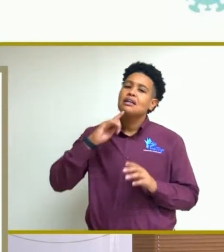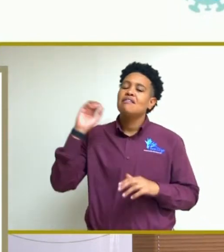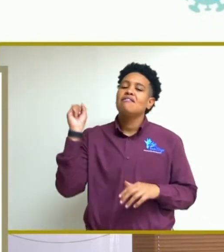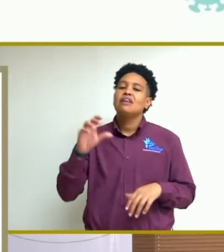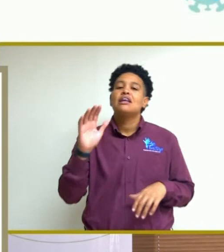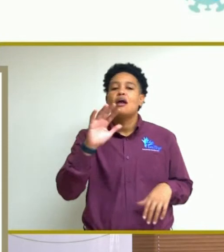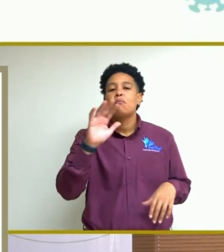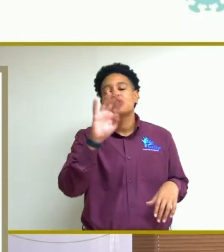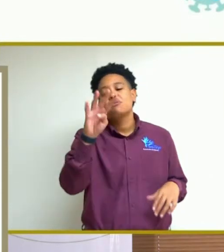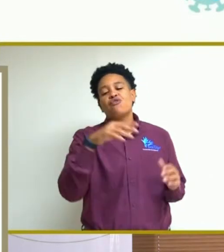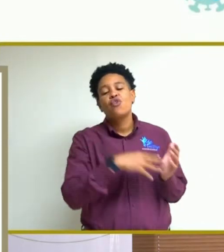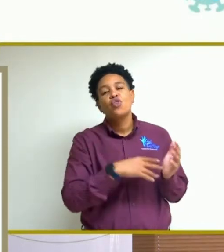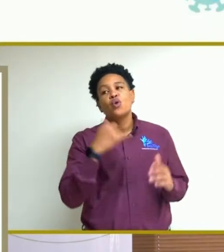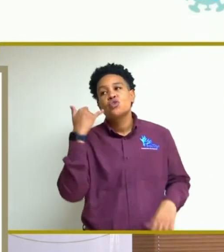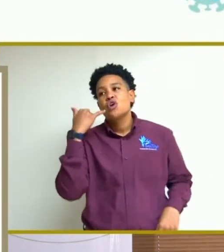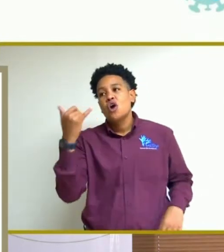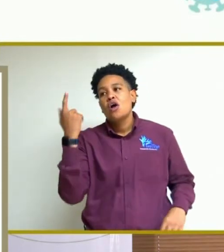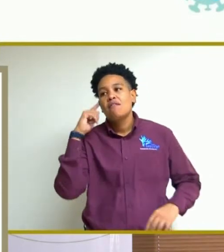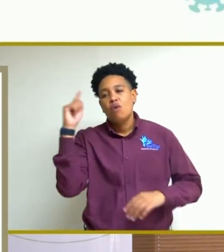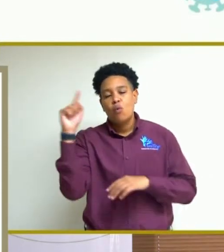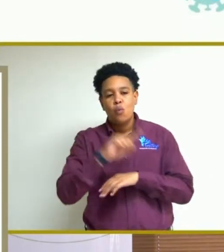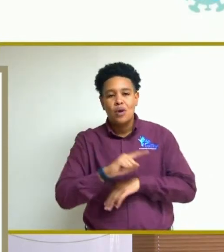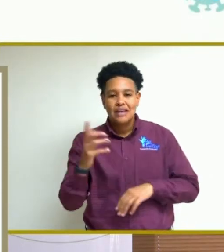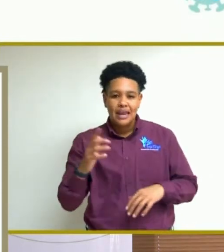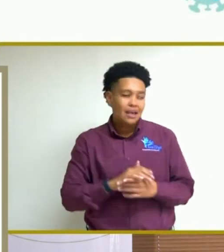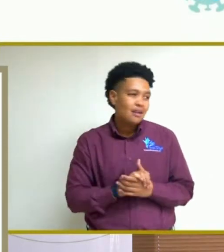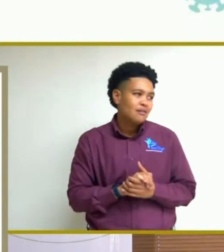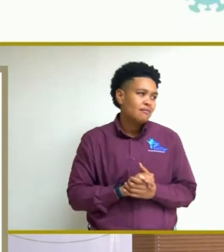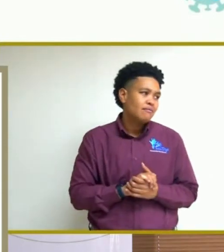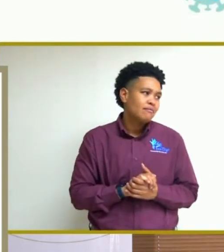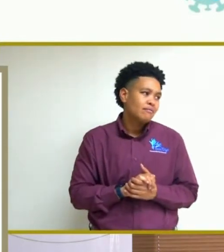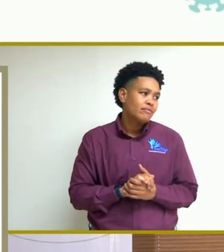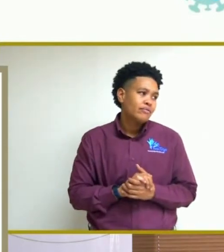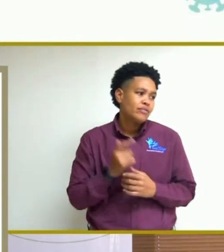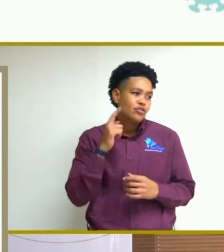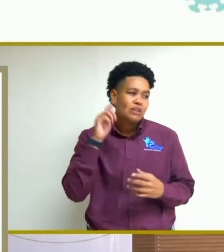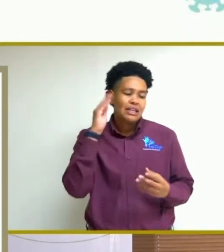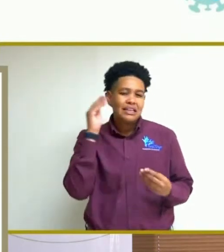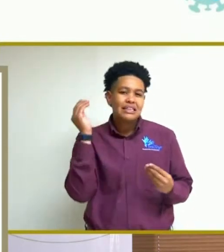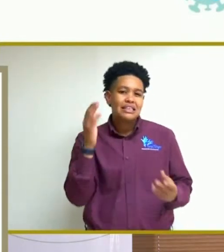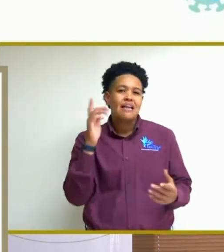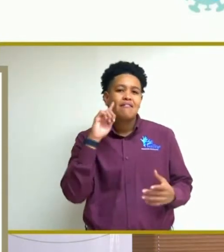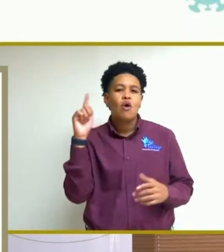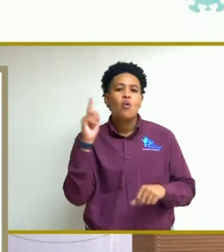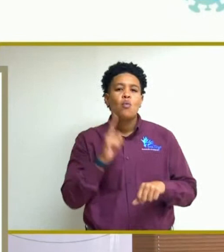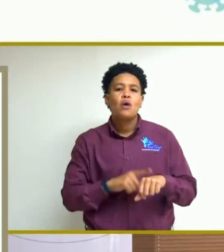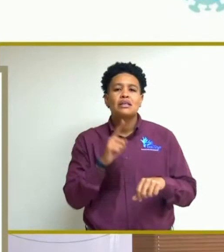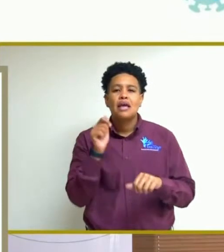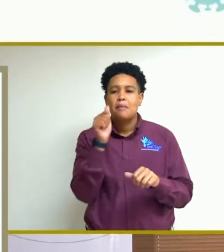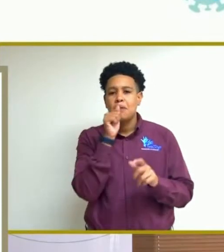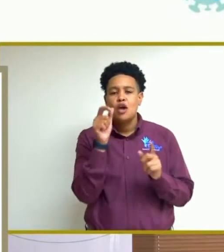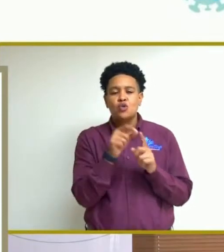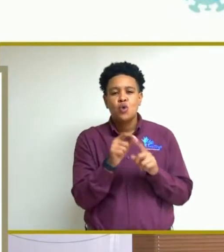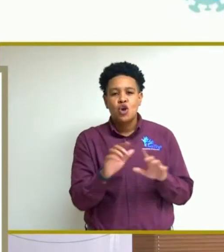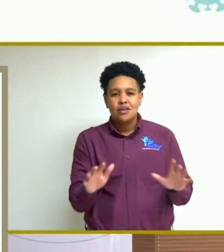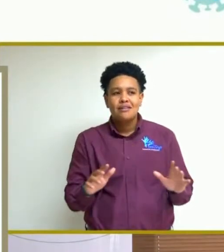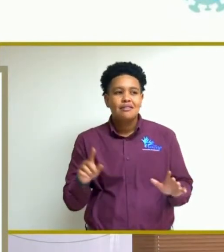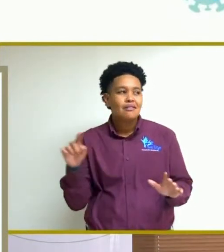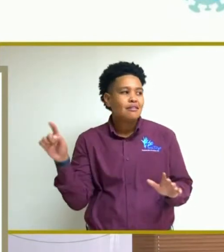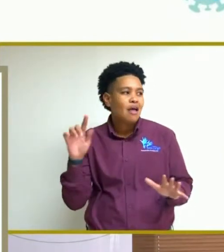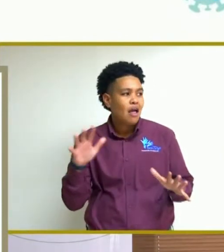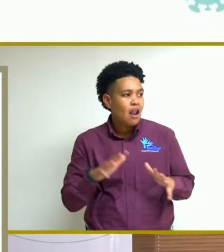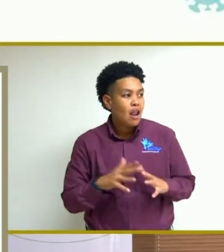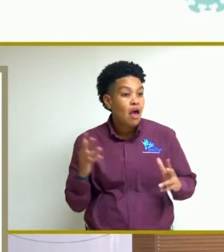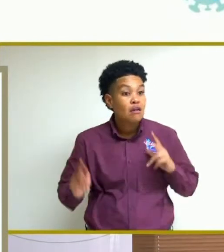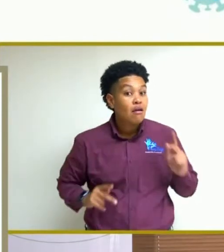approximately 4,000 calls for the day. Now, what this says, especially for the one-time password, that there's a lot